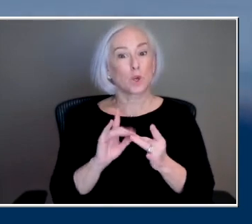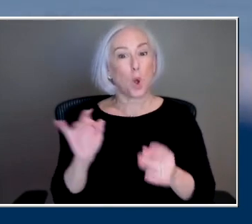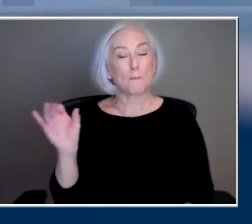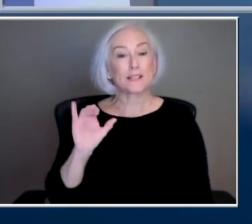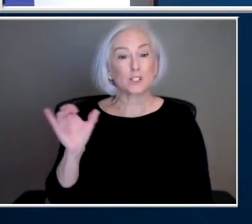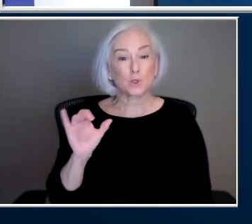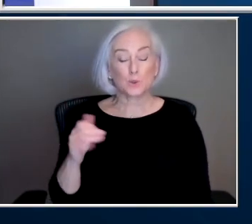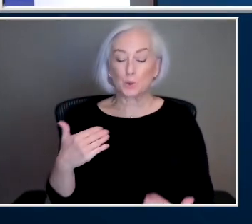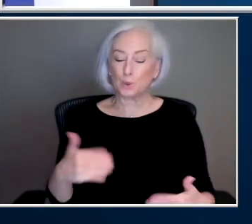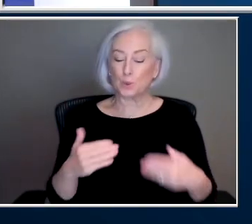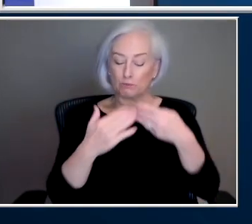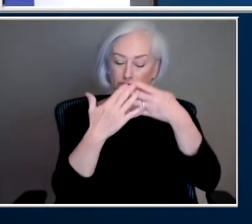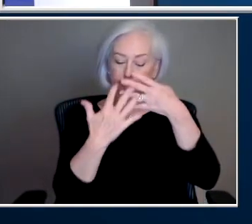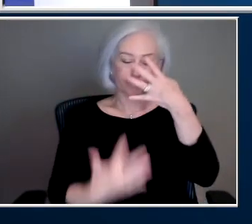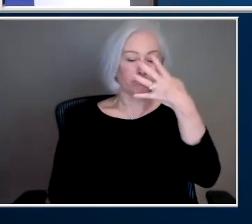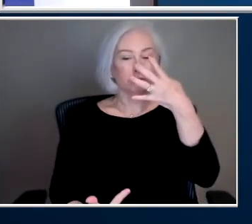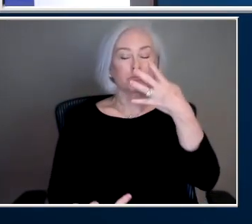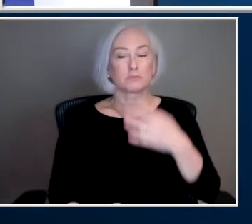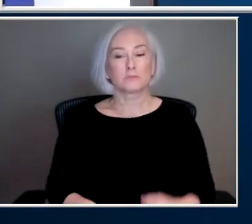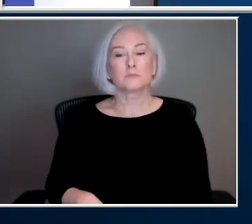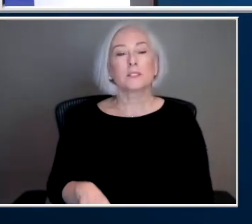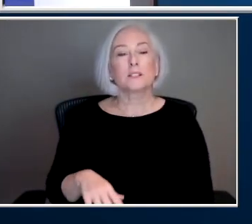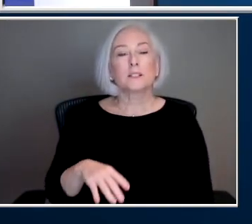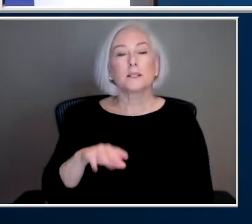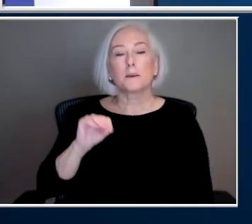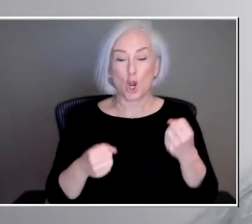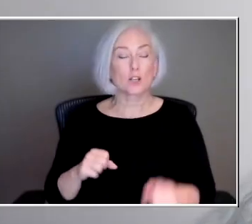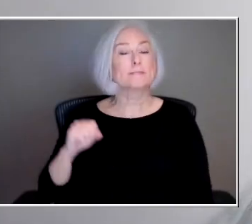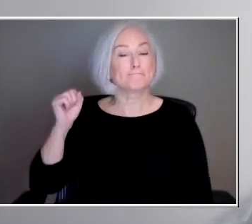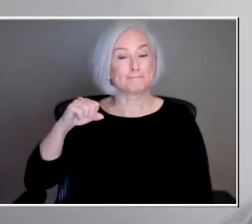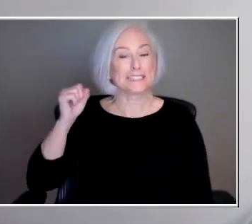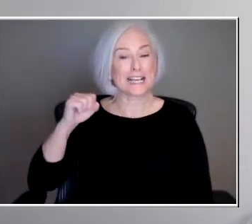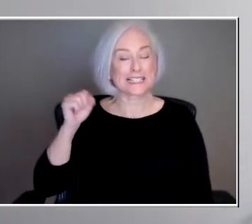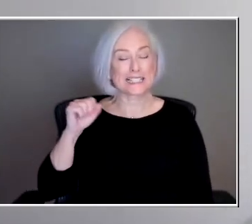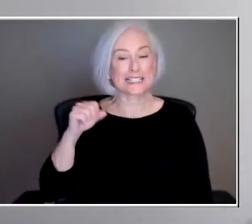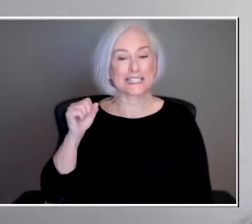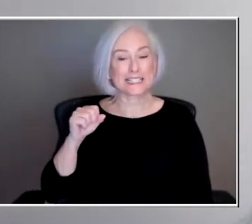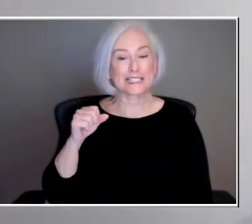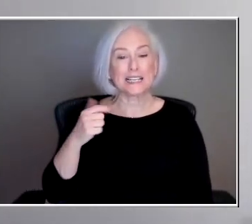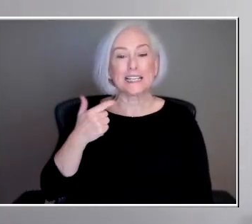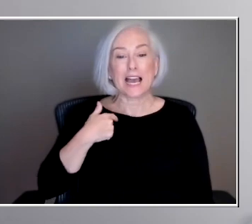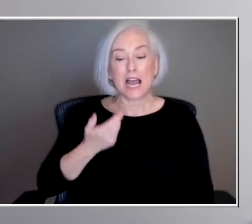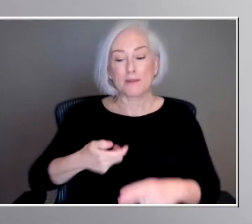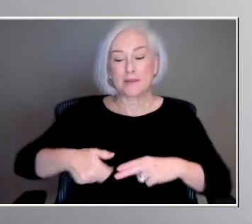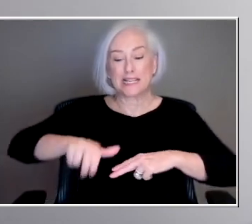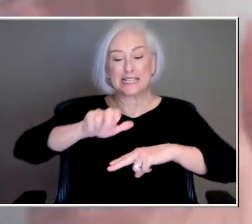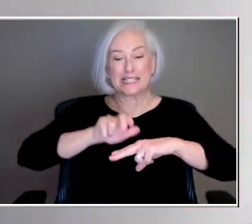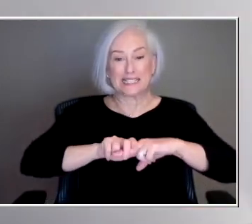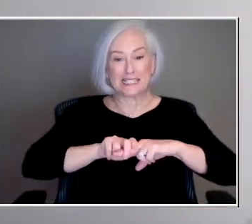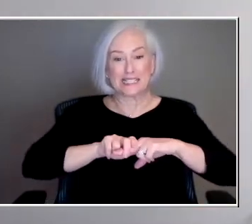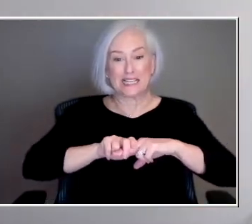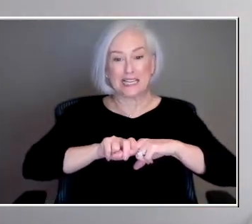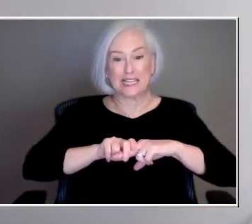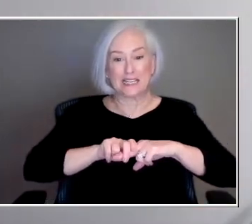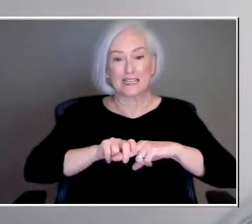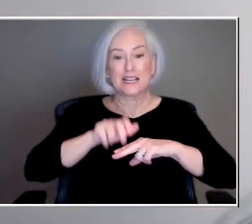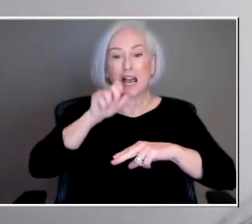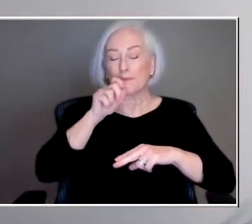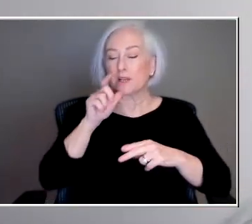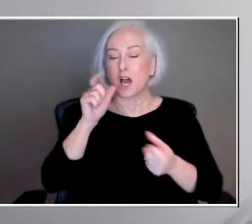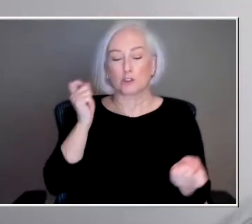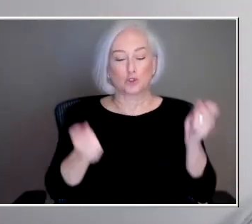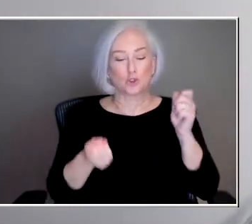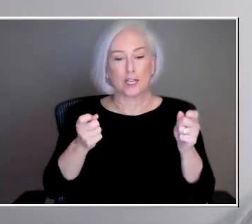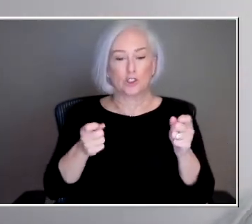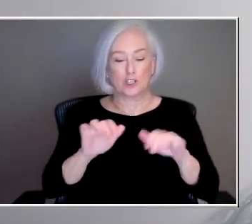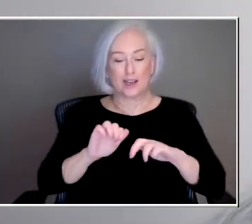them. Ruth Ellen wants to know, Mikayla, can you drive a car? When I'm in a car, I'm sitting still. I'm not changing positions. And